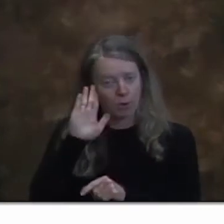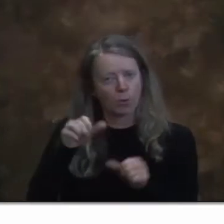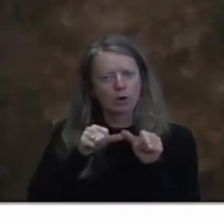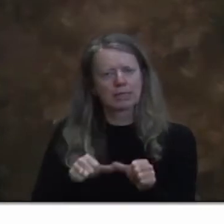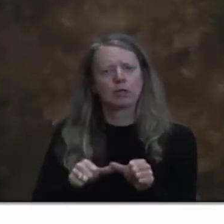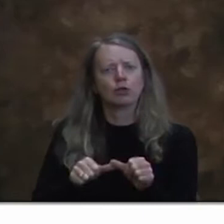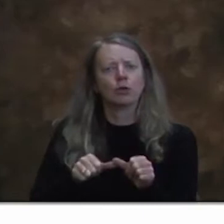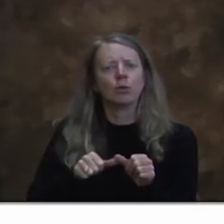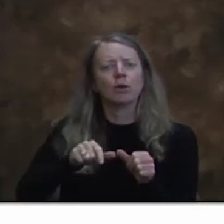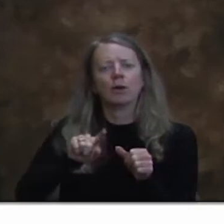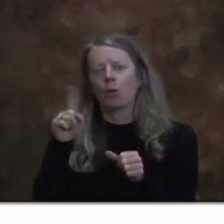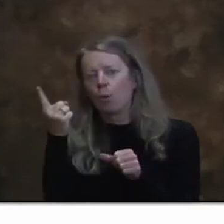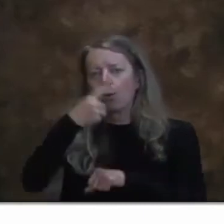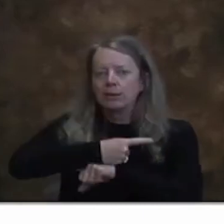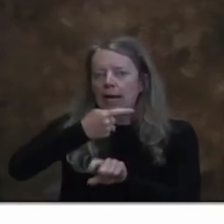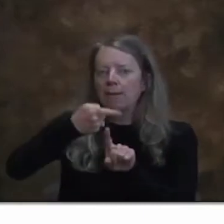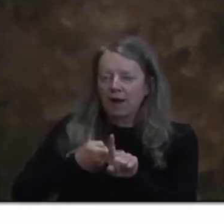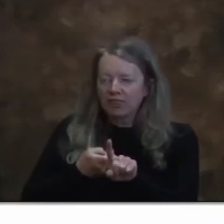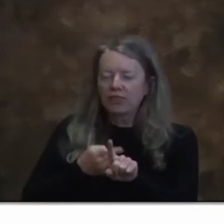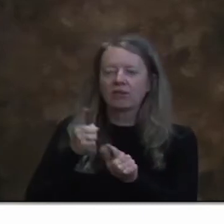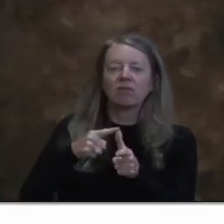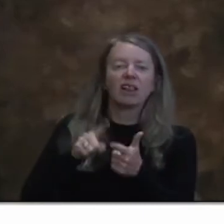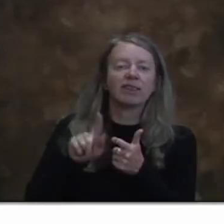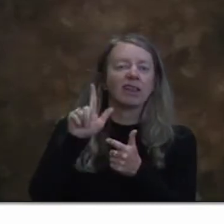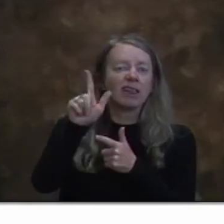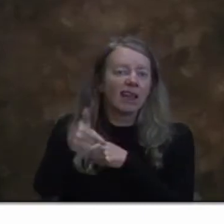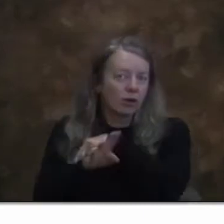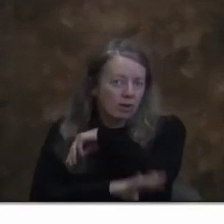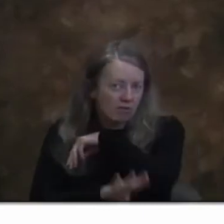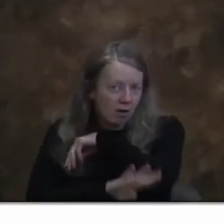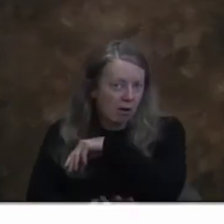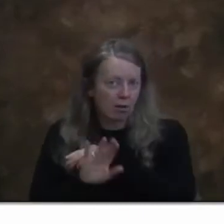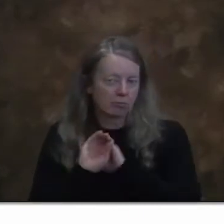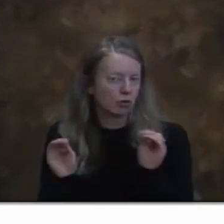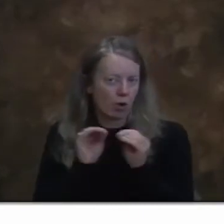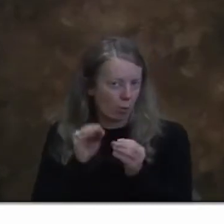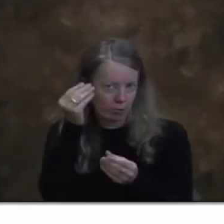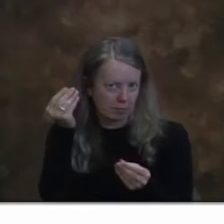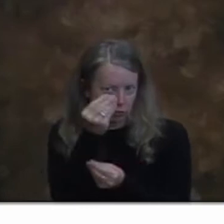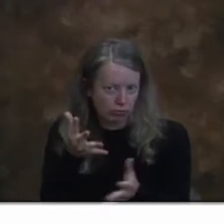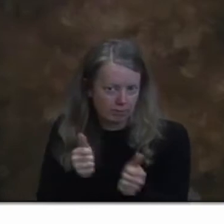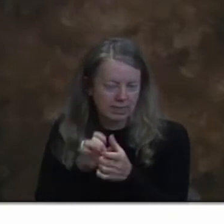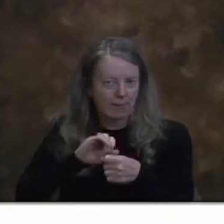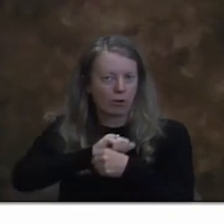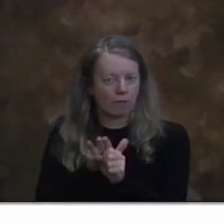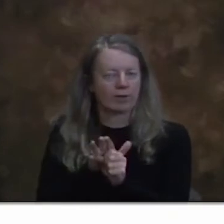2 months before moving to no scheduled briefings unless requested from you all.